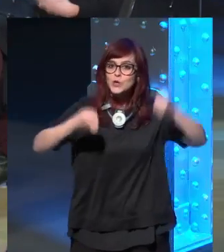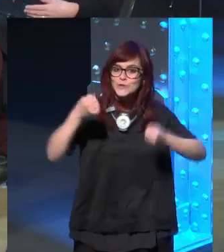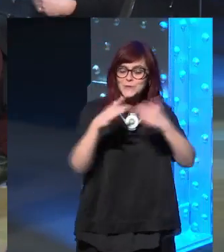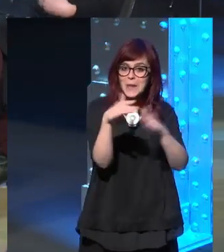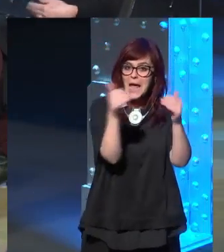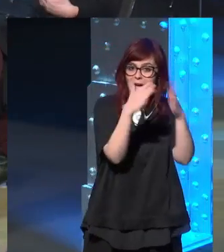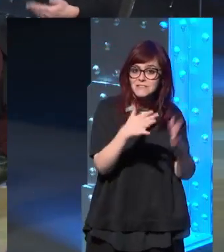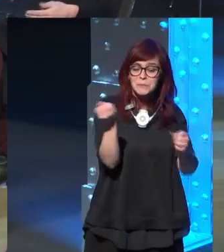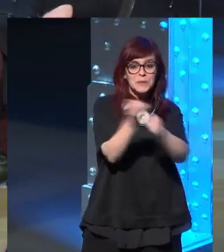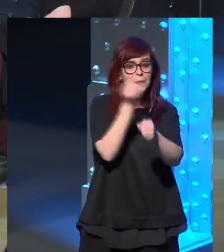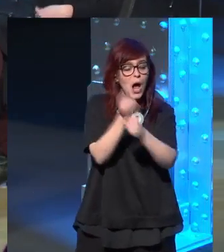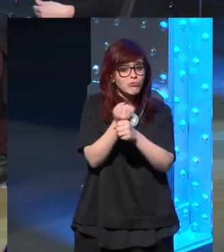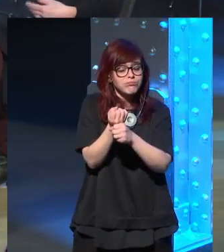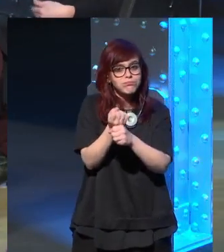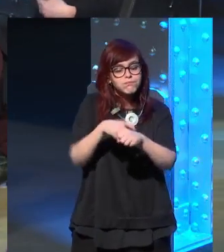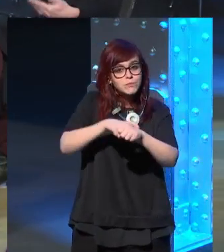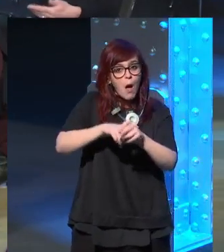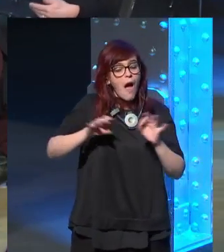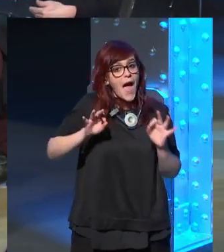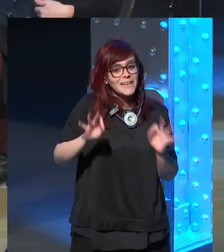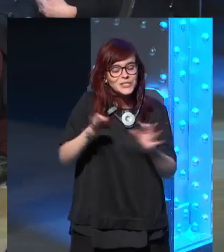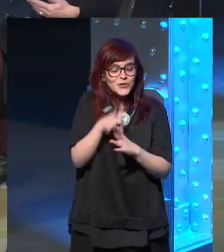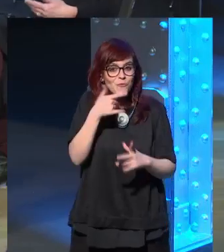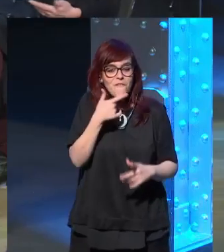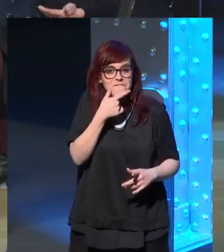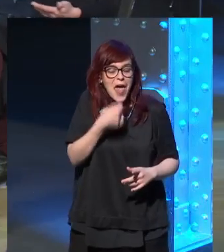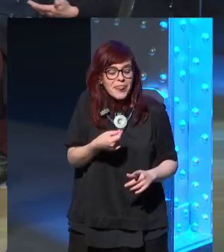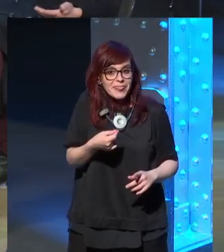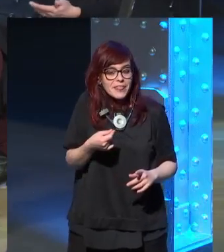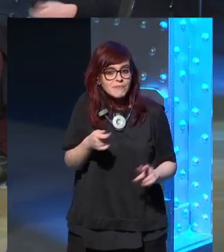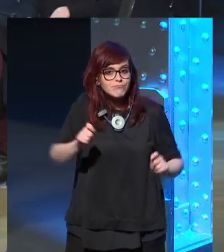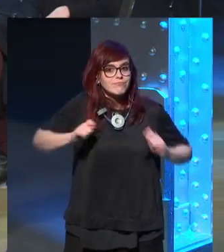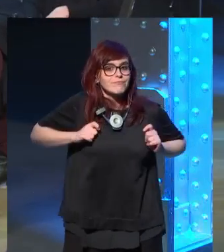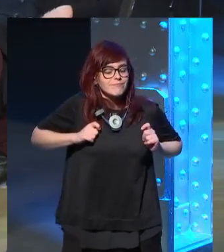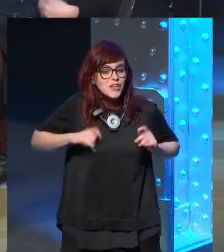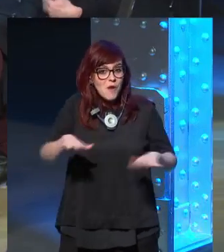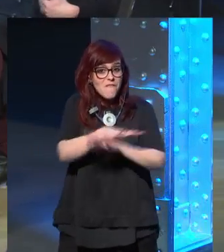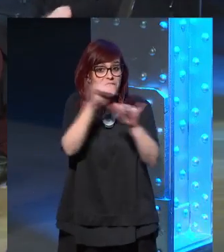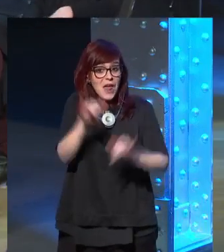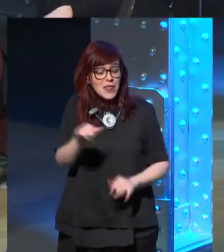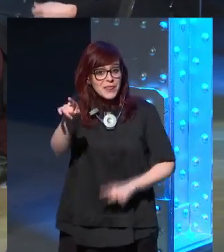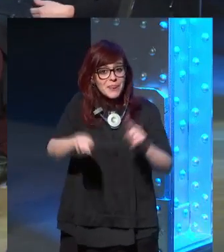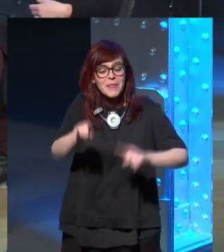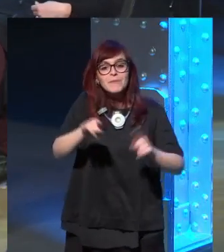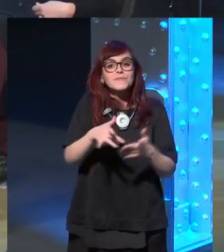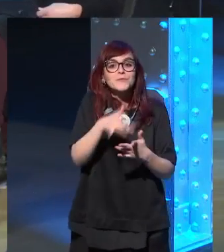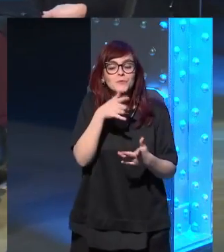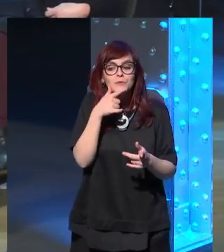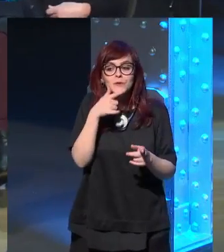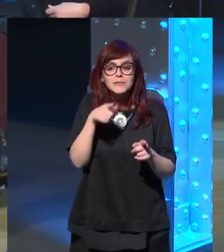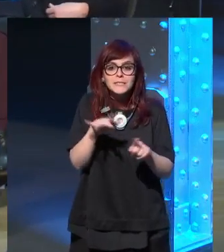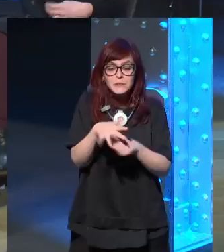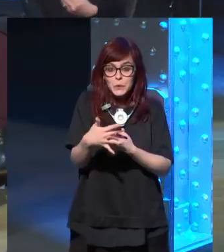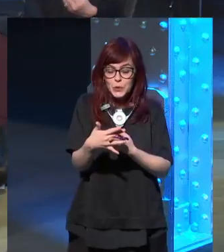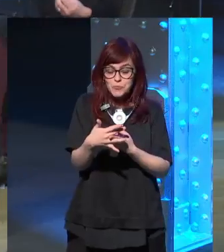So they have this sort of propensity to feel happy or look upon their life circumstances as, with a positive